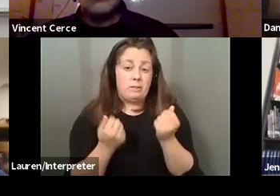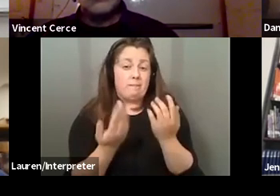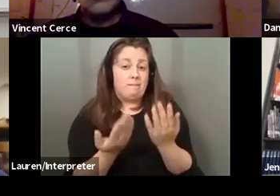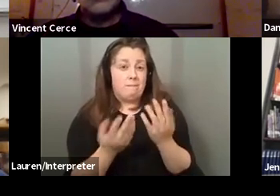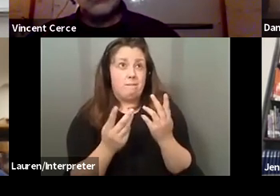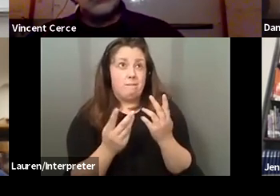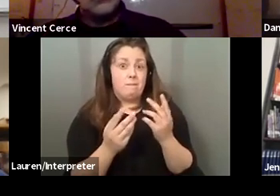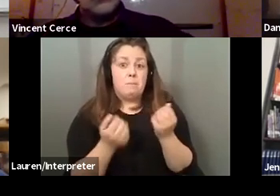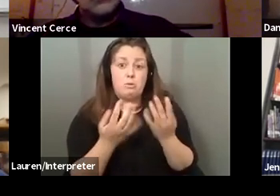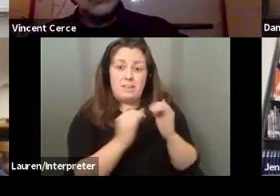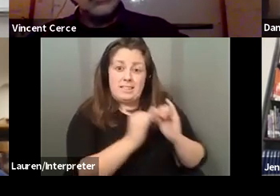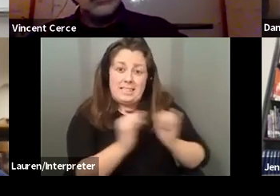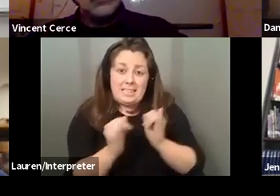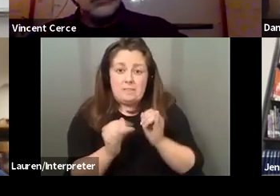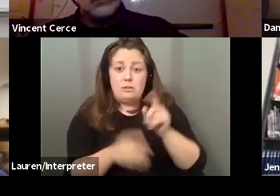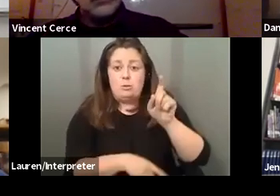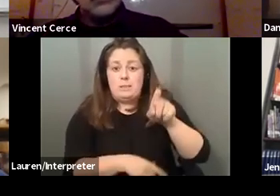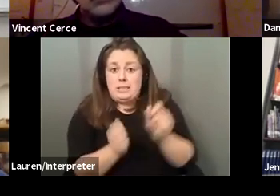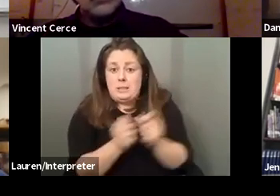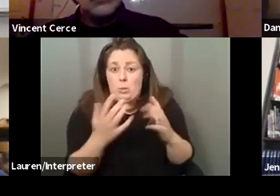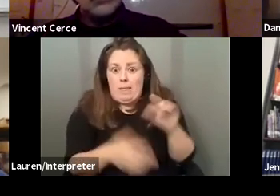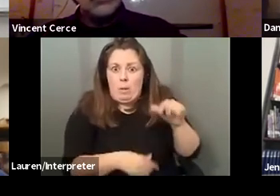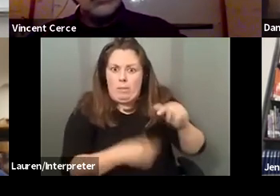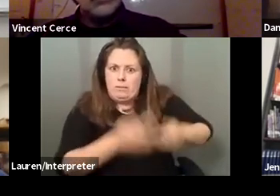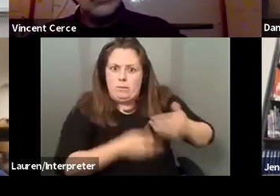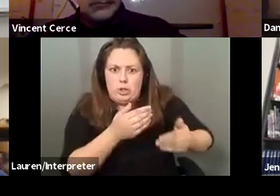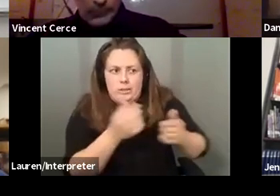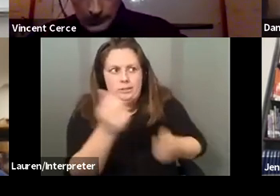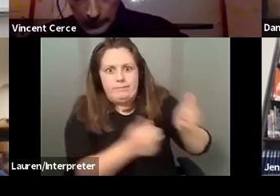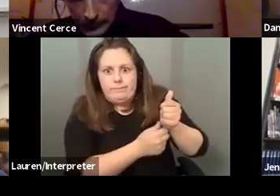this process, just like we would if we had a DLA and it was just